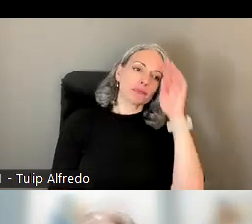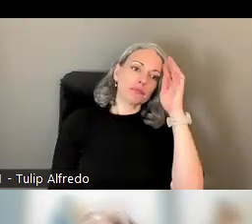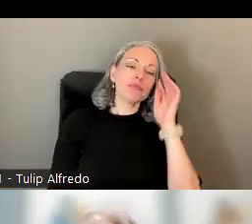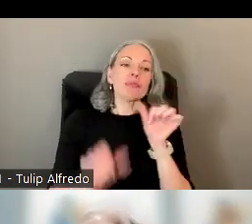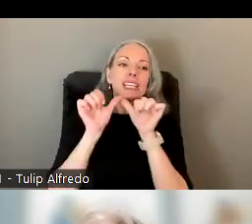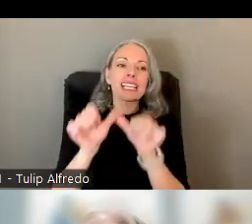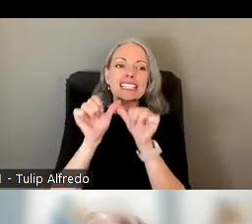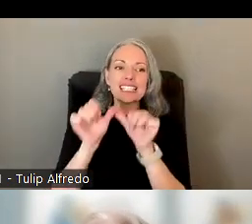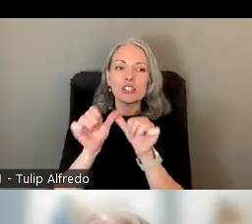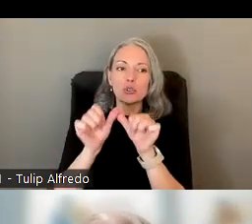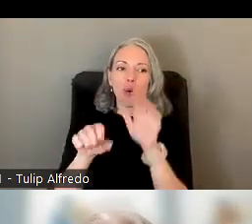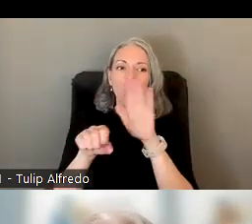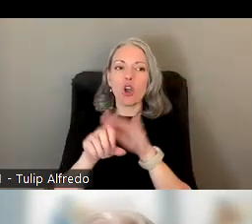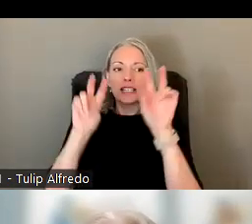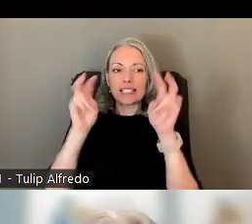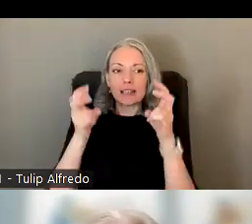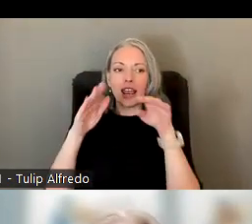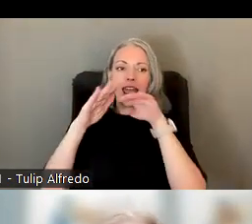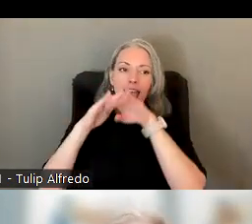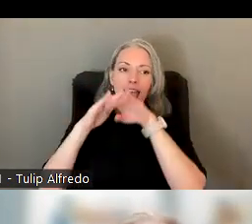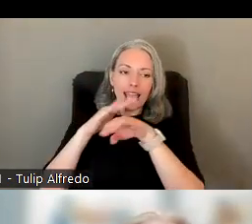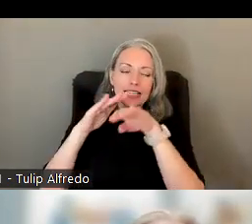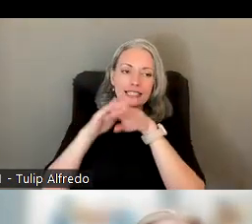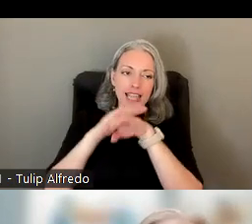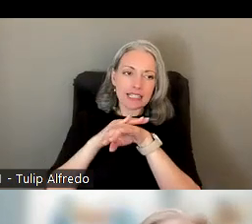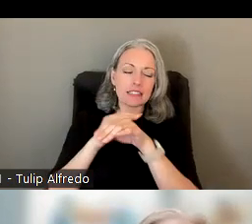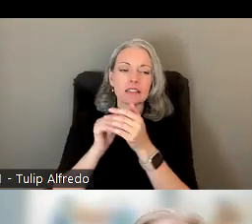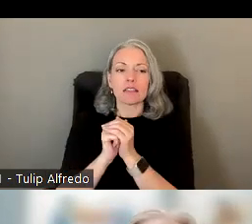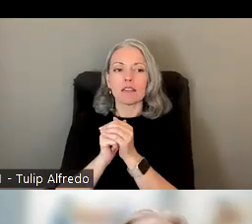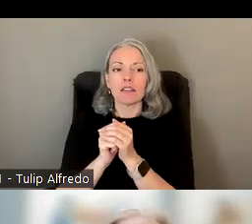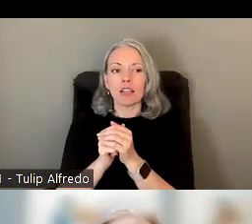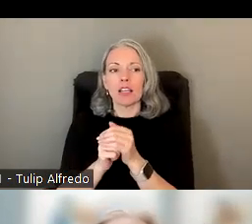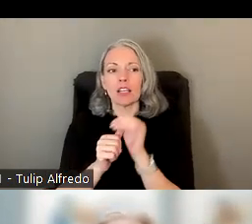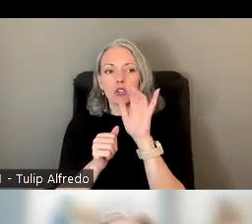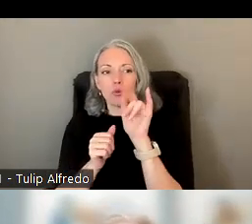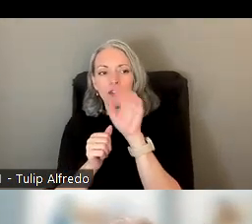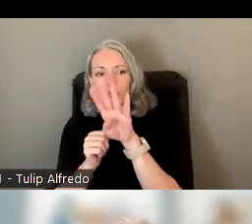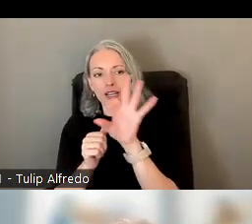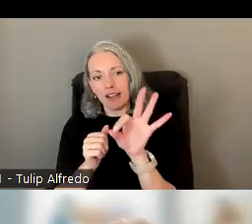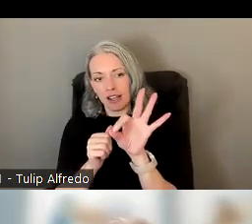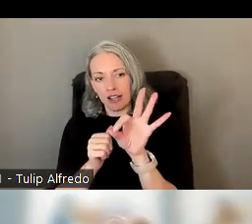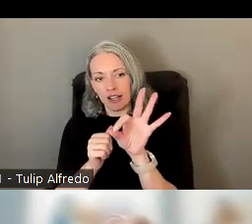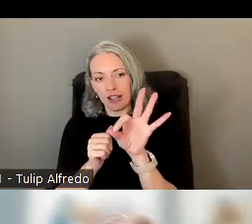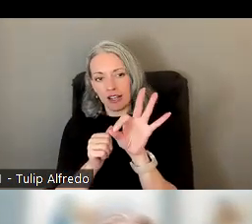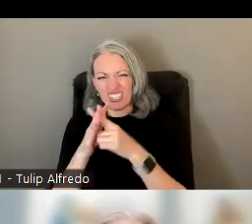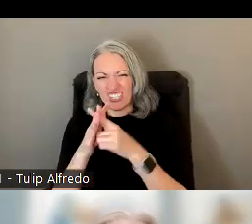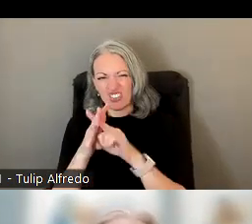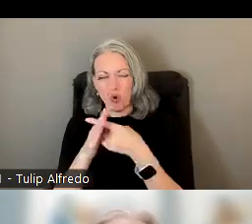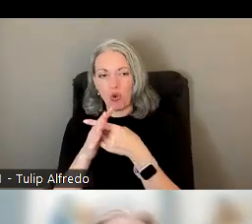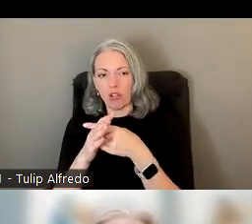Continuing on the subject of access in healthcare settings. So AB 2549, original version of the bill,